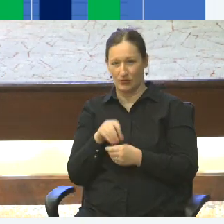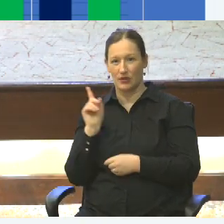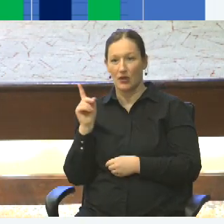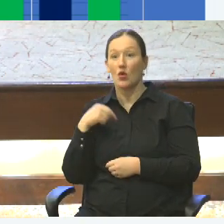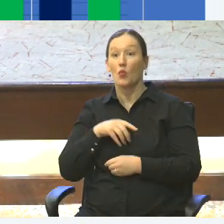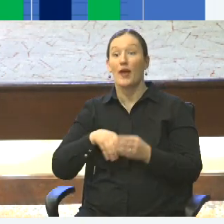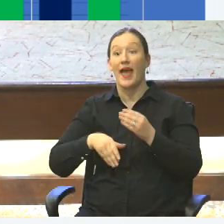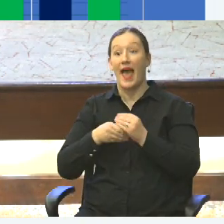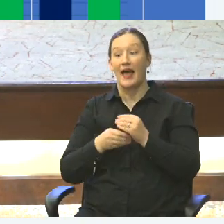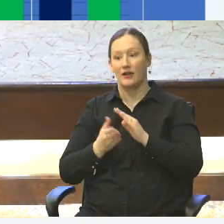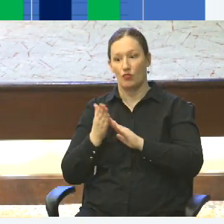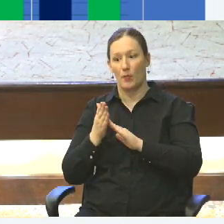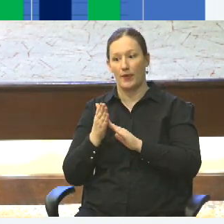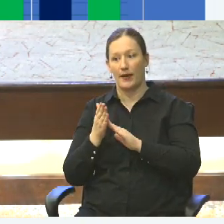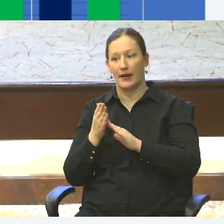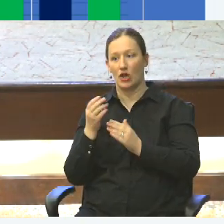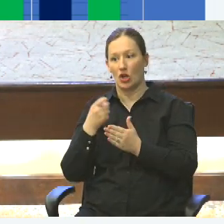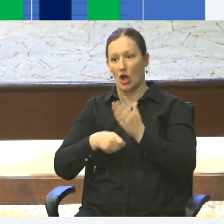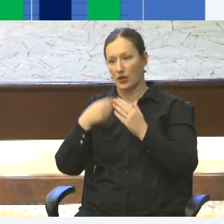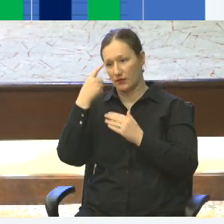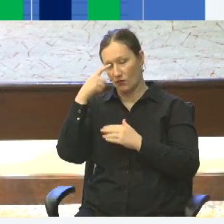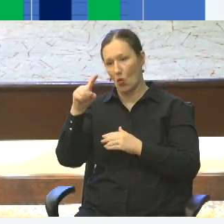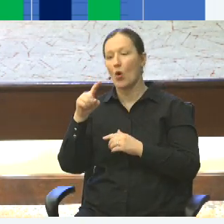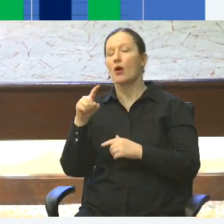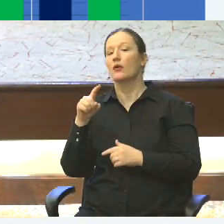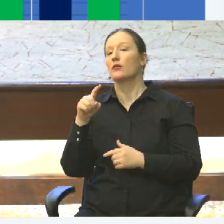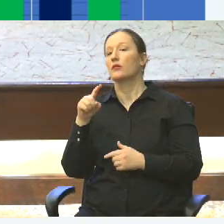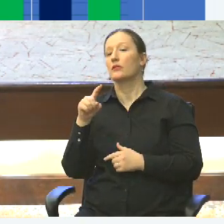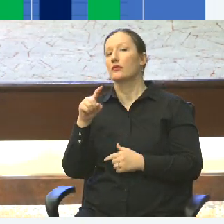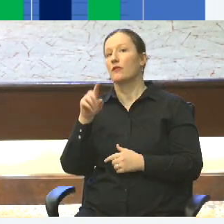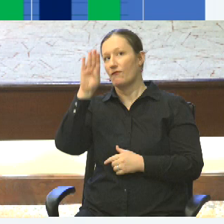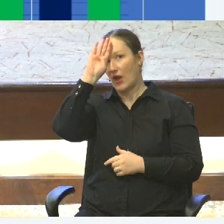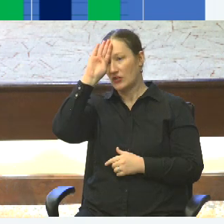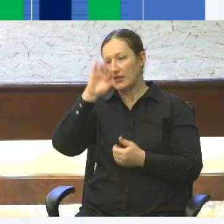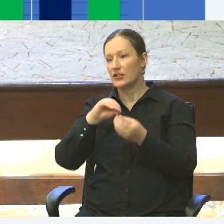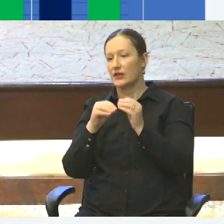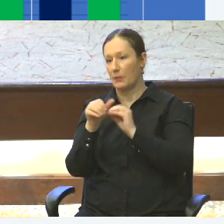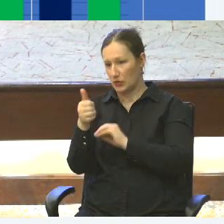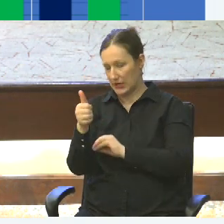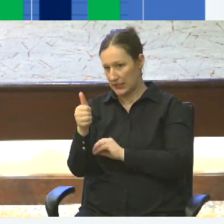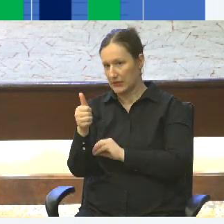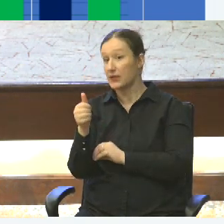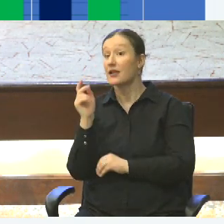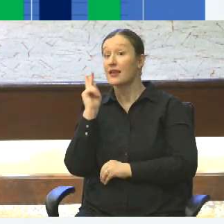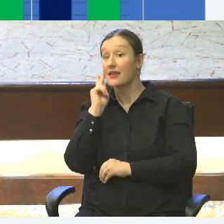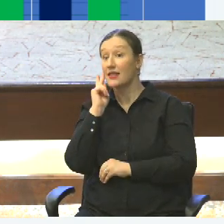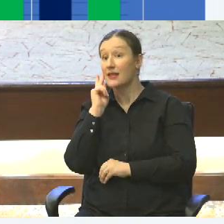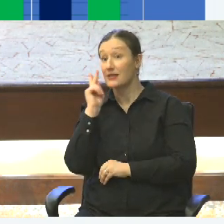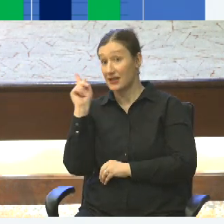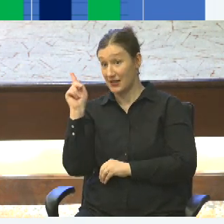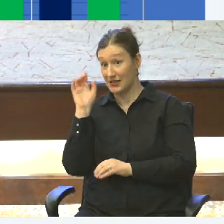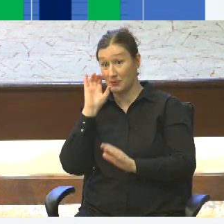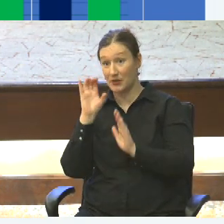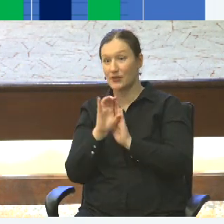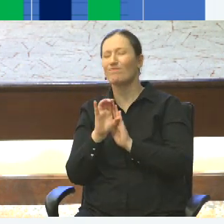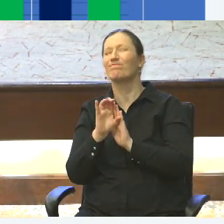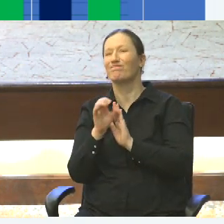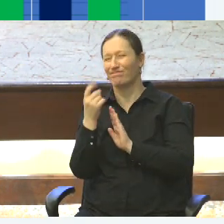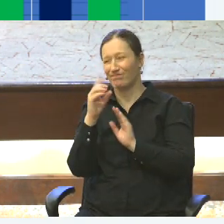fire station number 10. What the story that this picture tells, that this snapshot